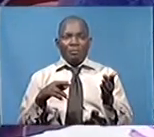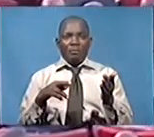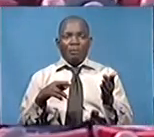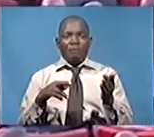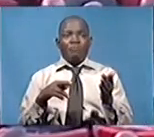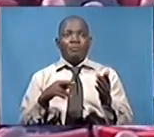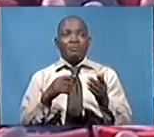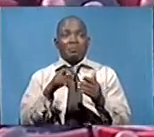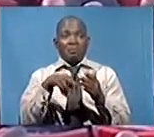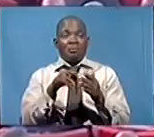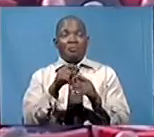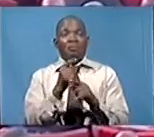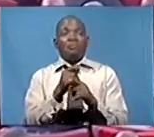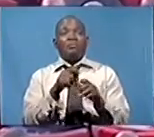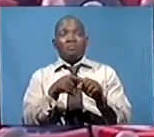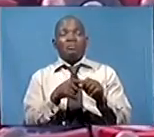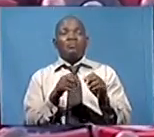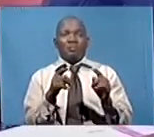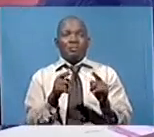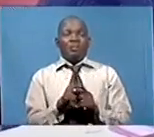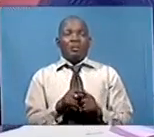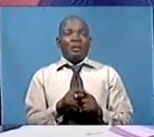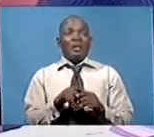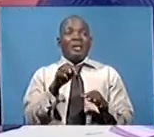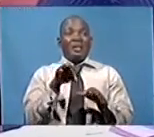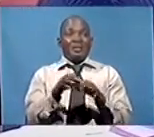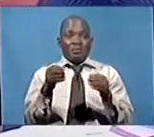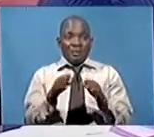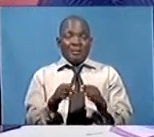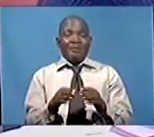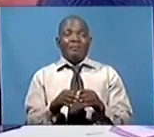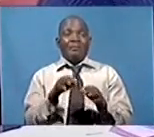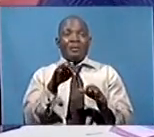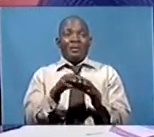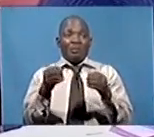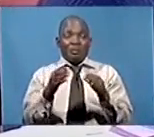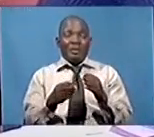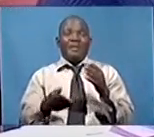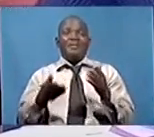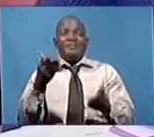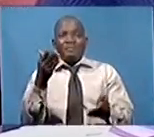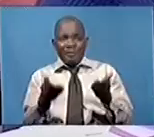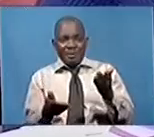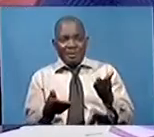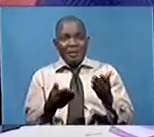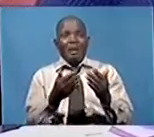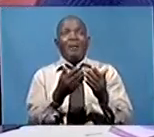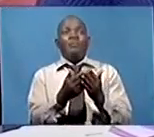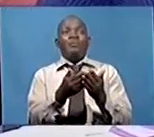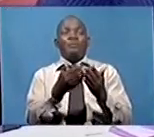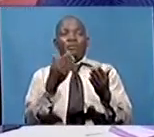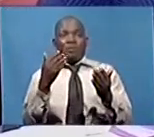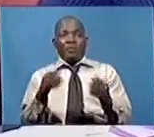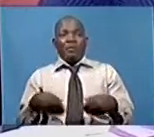You can. It says a presiding officer, 31, presiding officer may, before delivering a